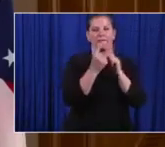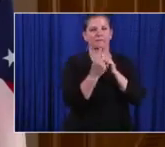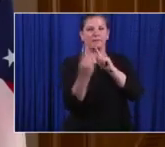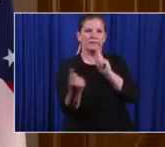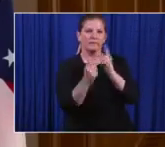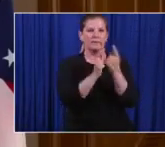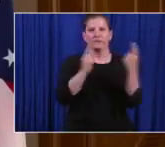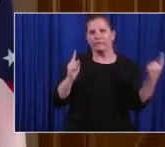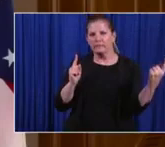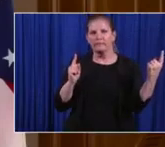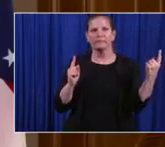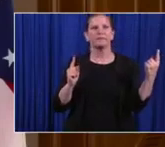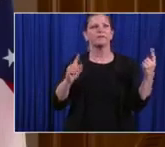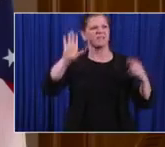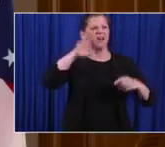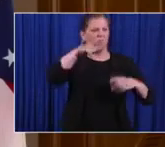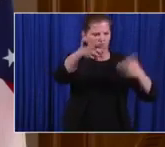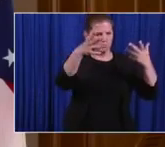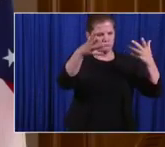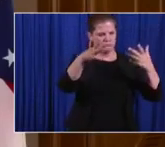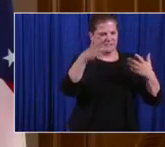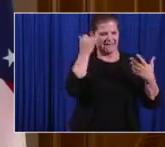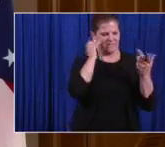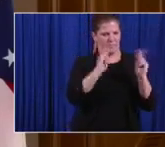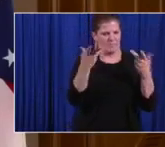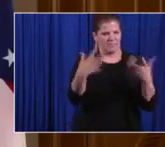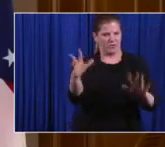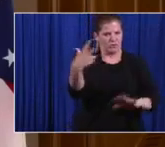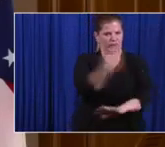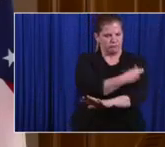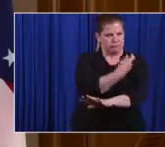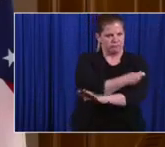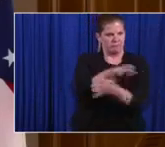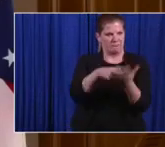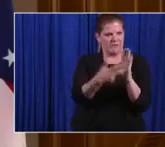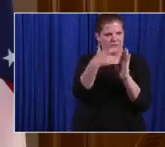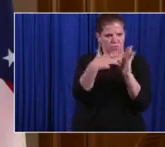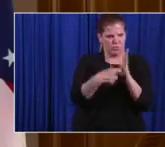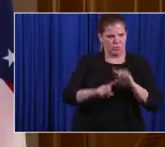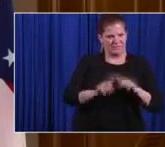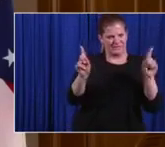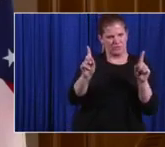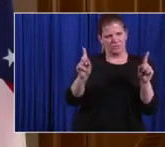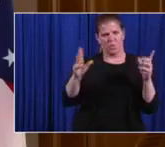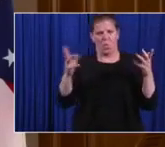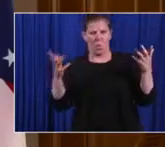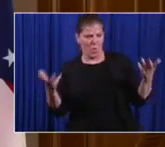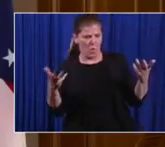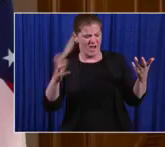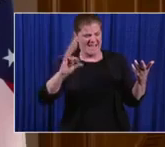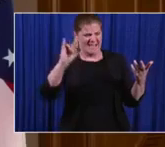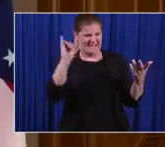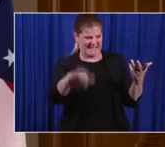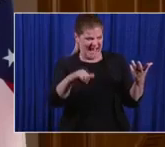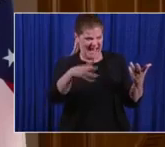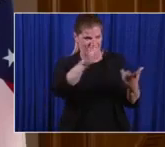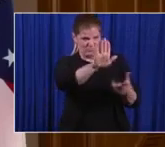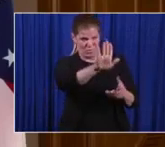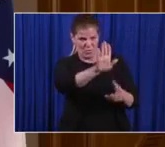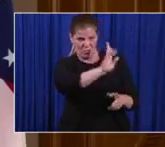the vaccinated? And is there any chance that we're going to be returning to in-person press conferences before too long?